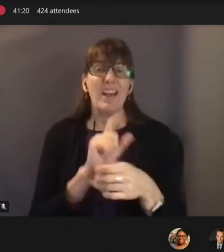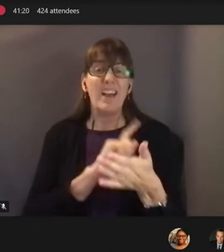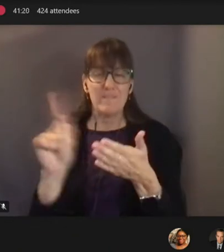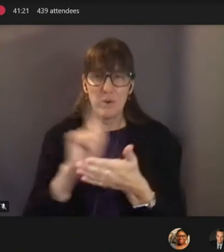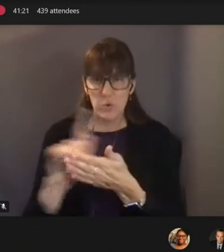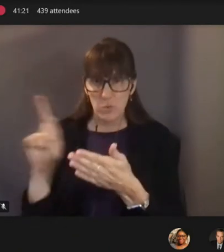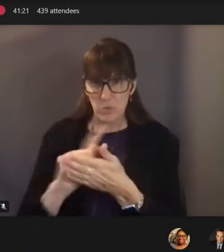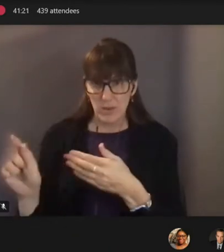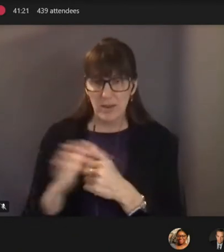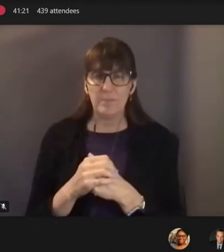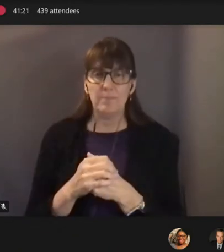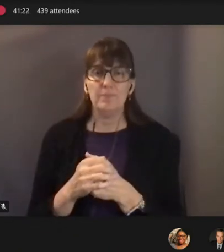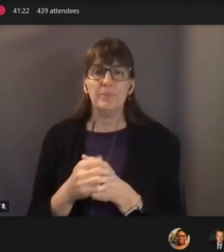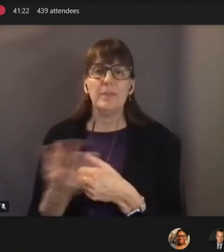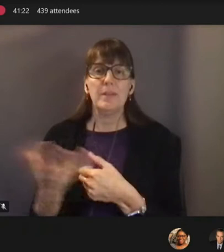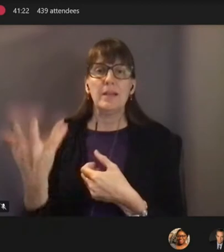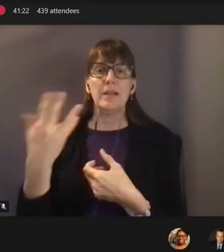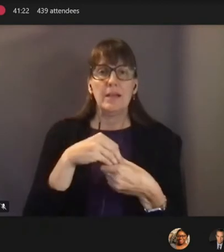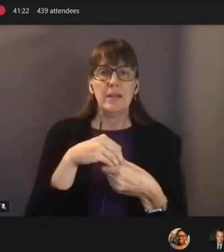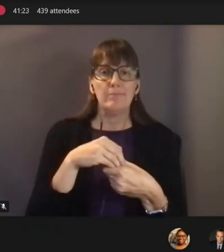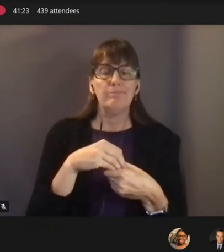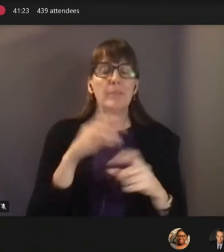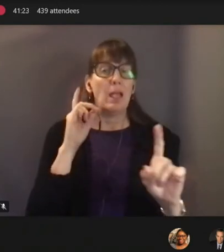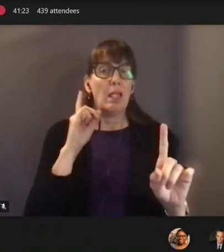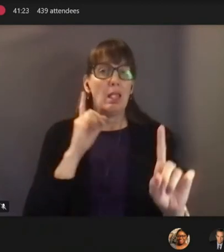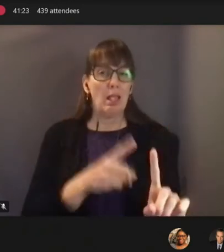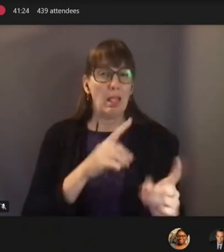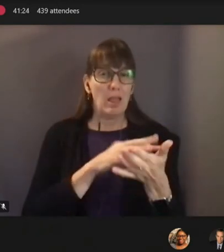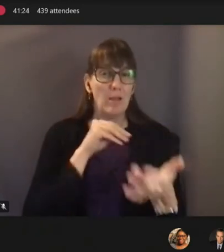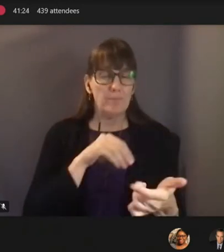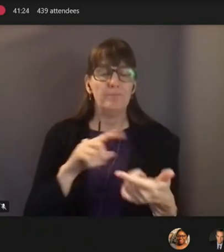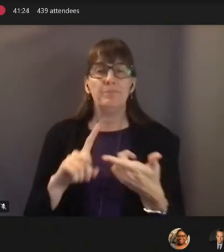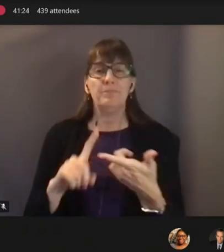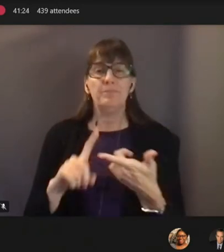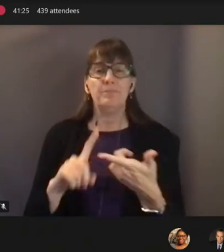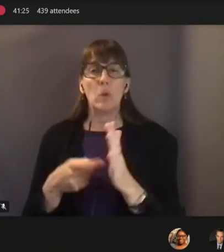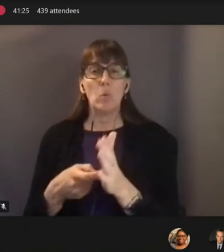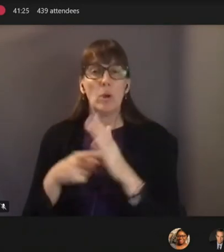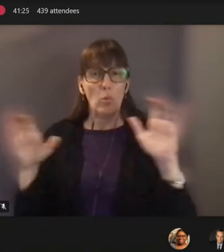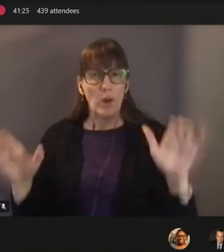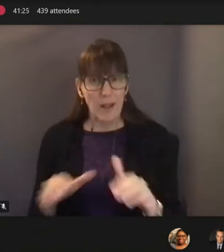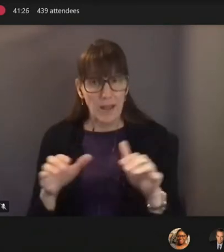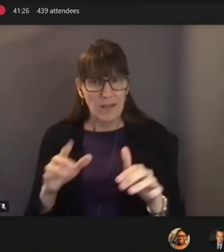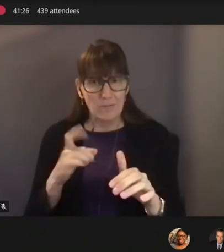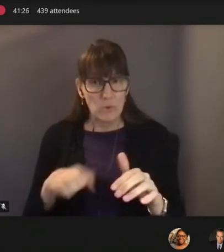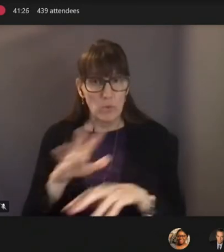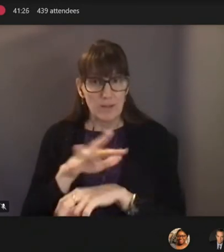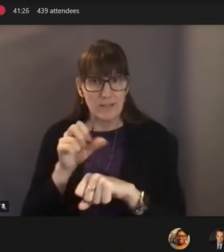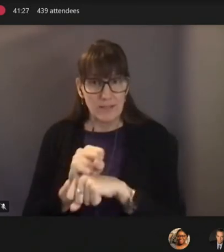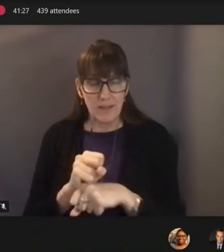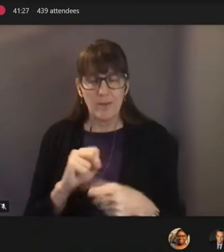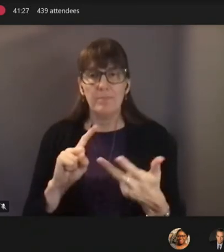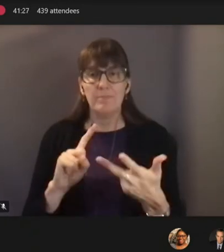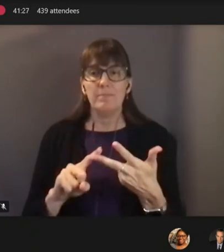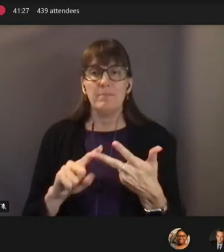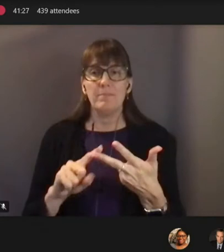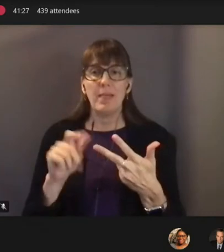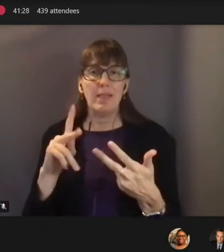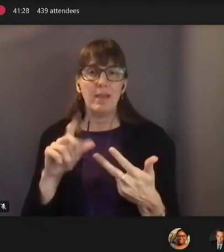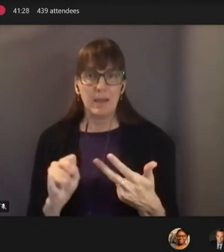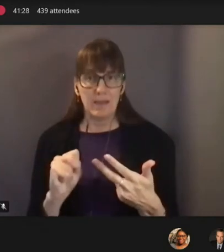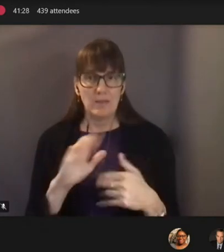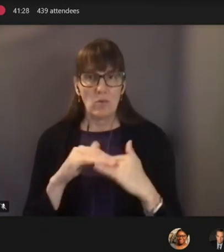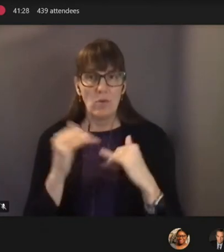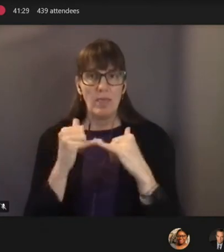would include learning objectives, required learning activities or assignments, links to online resources, and assignments along